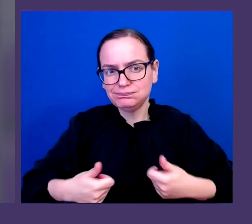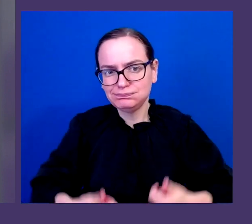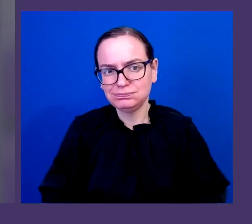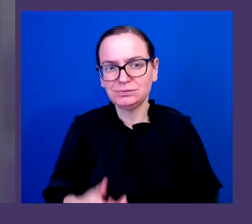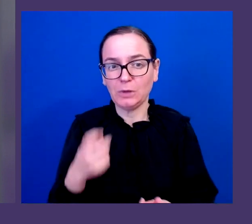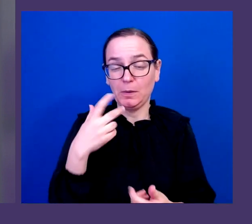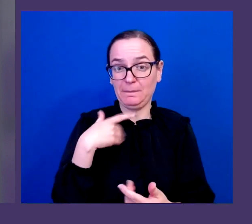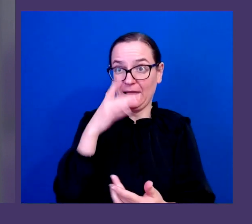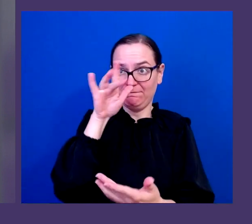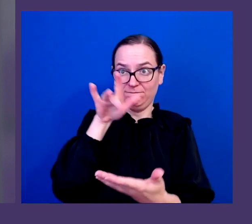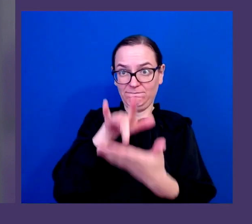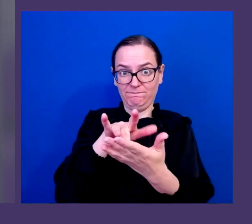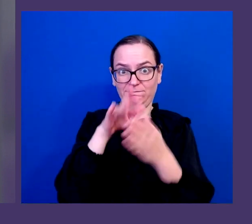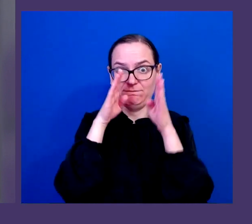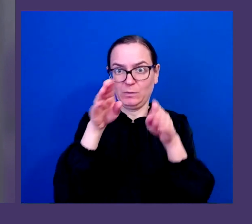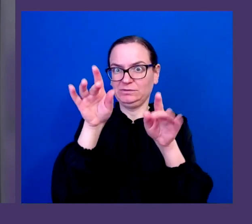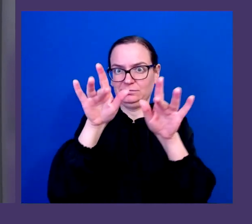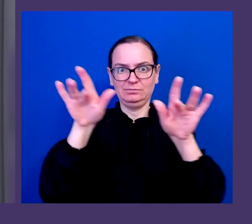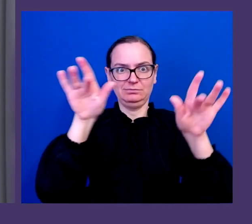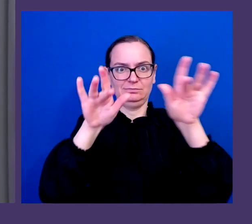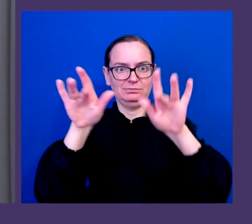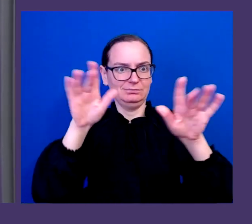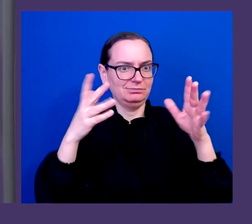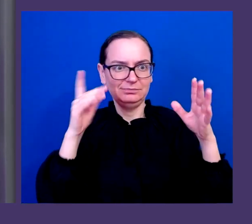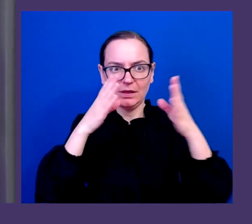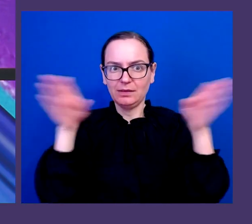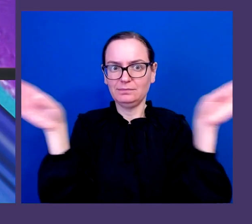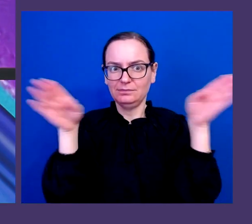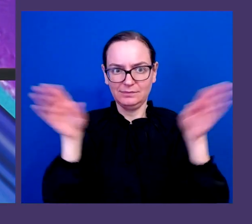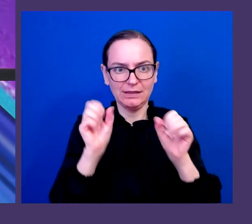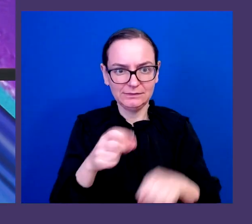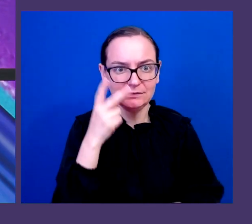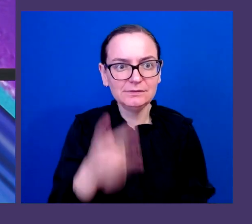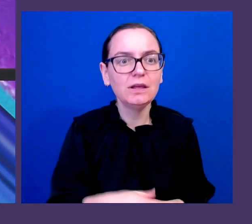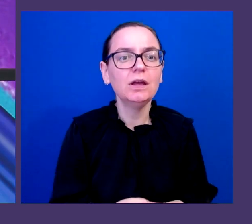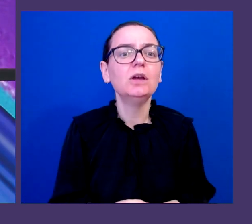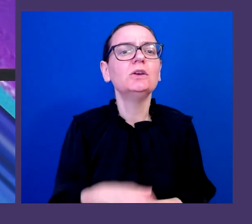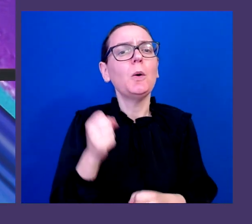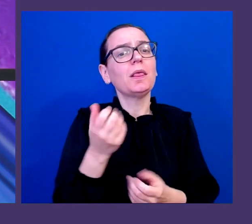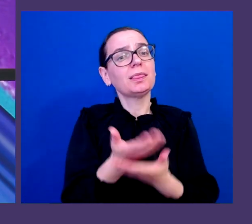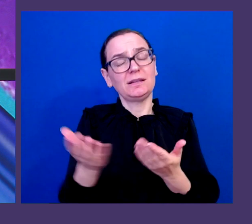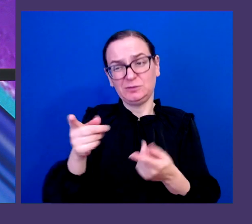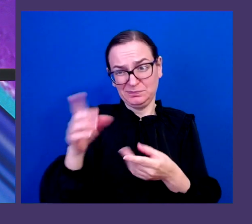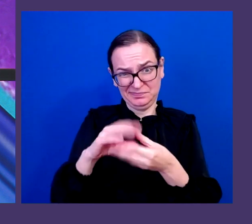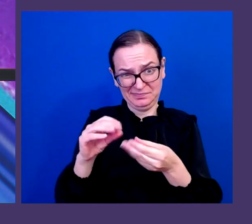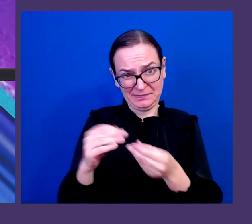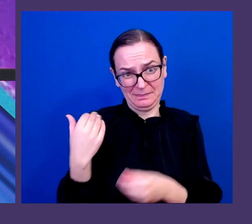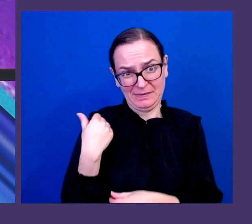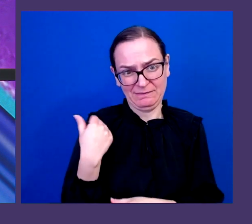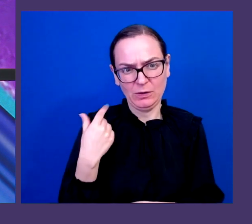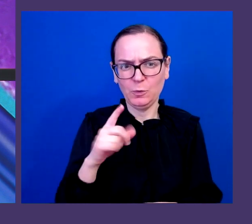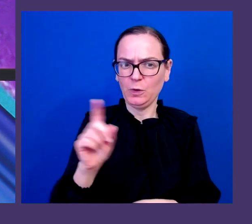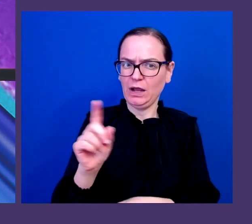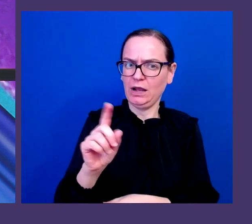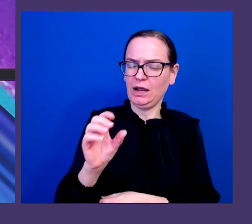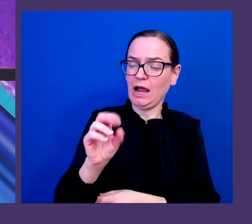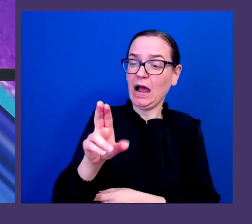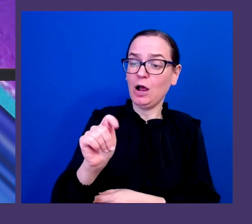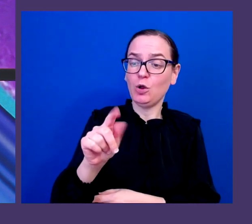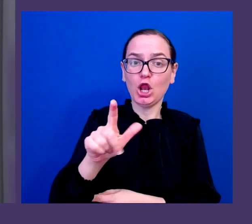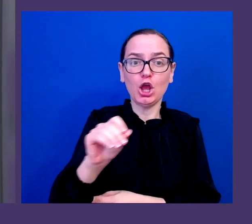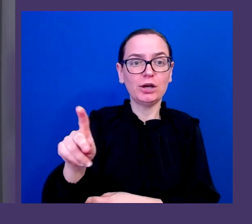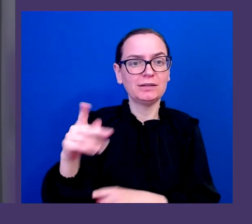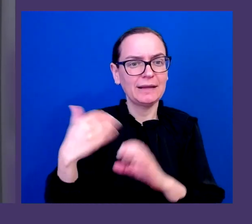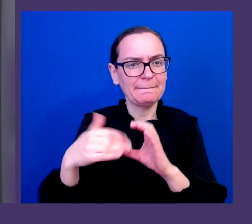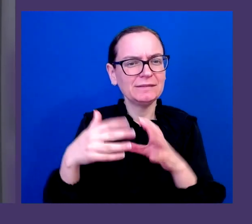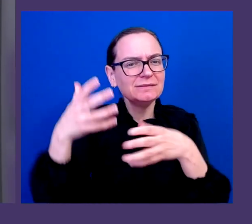says, couple I can things that see, you but I mentioned can't. earlier Hashtag, were, it's complicated. Outlook summaries, I use those every single day. Yeah. And then in